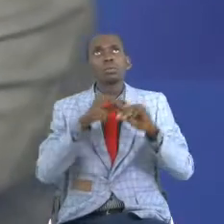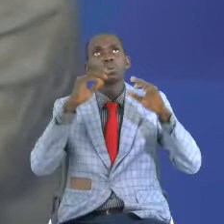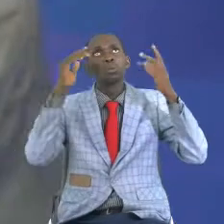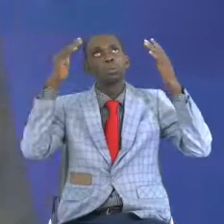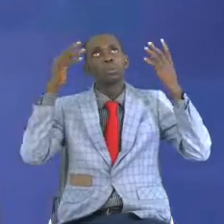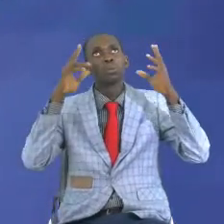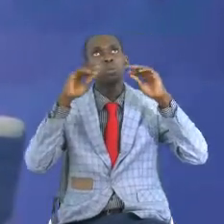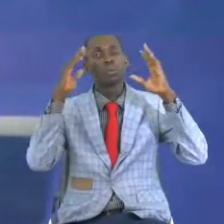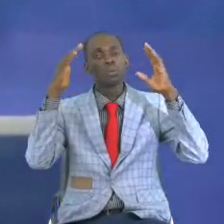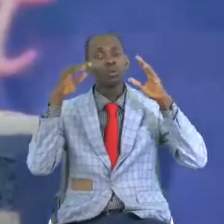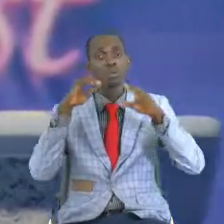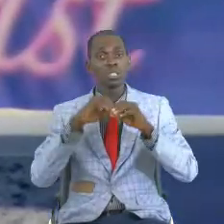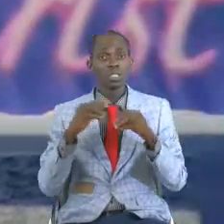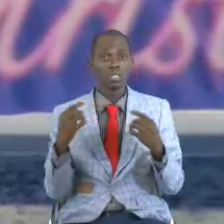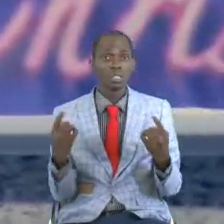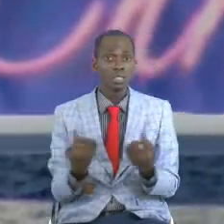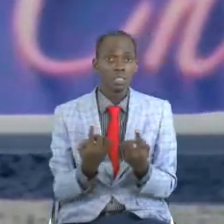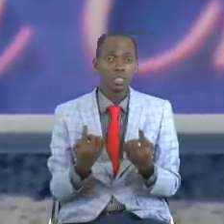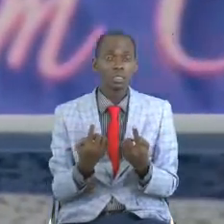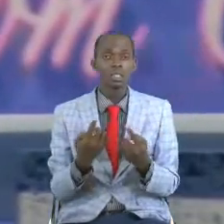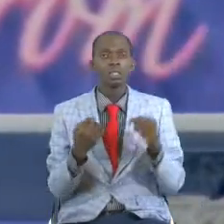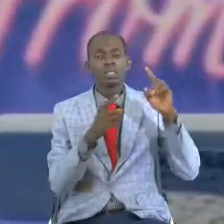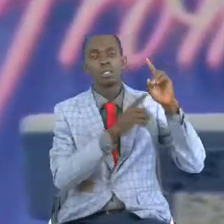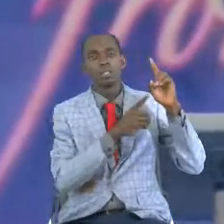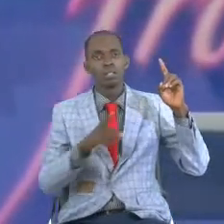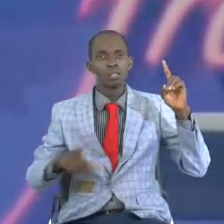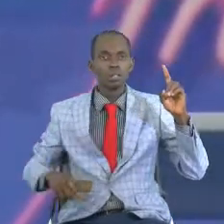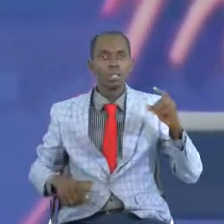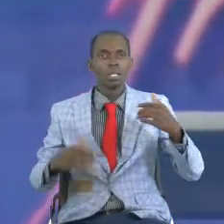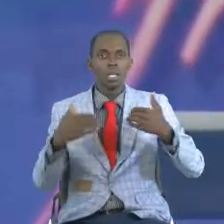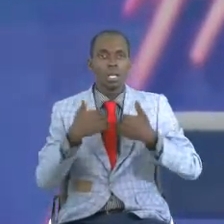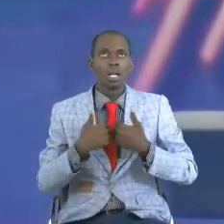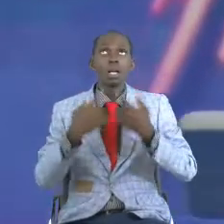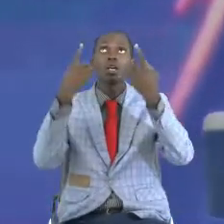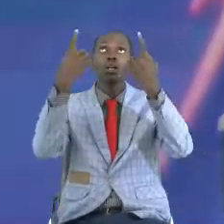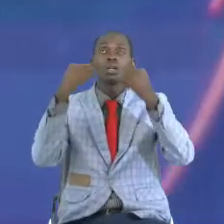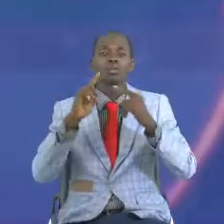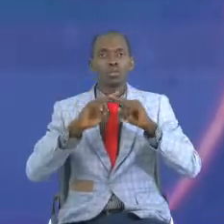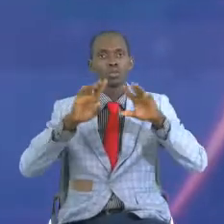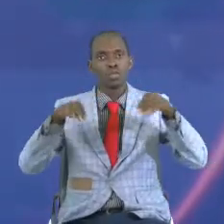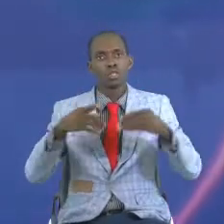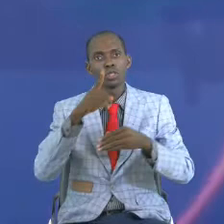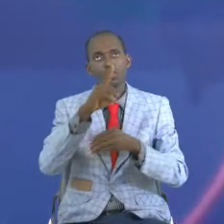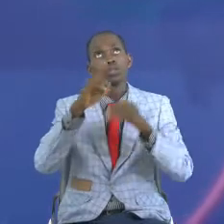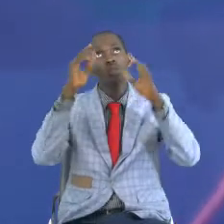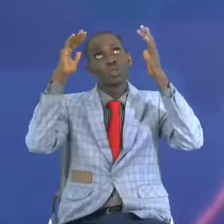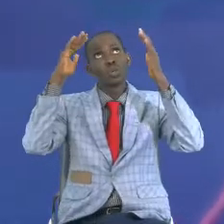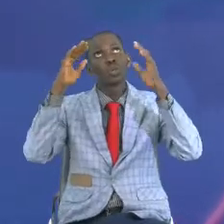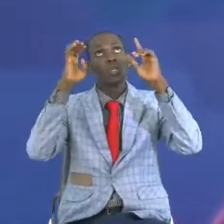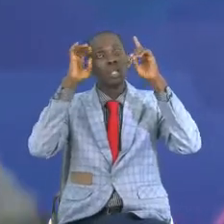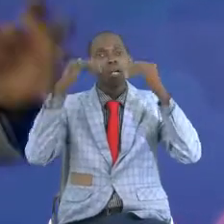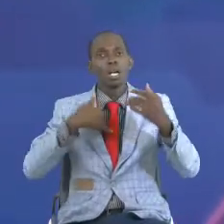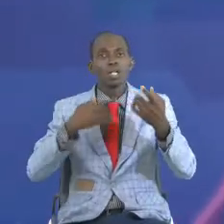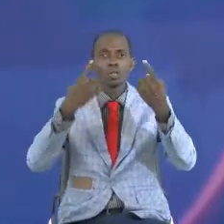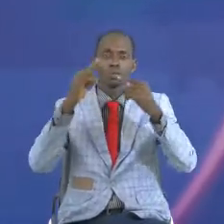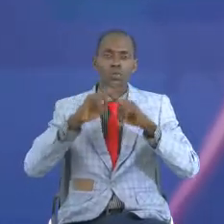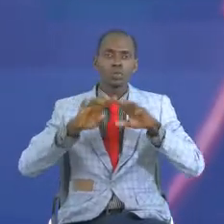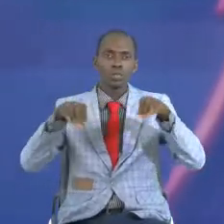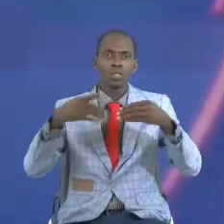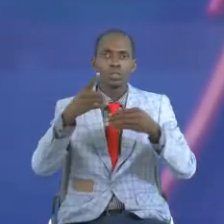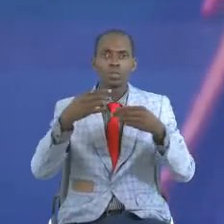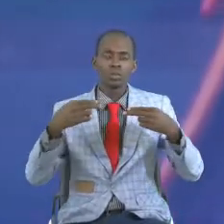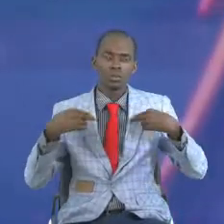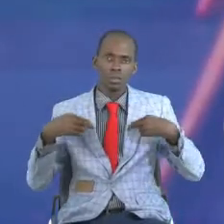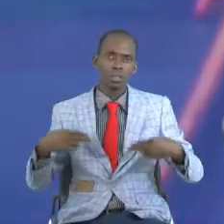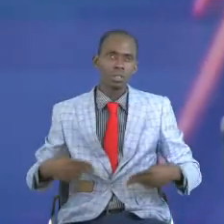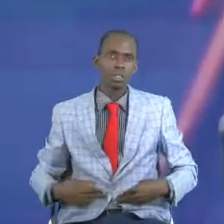sin, the Lord has come to give you hope. He has come to give you help. He has come